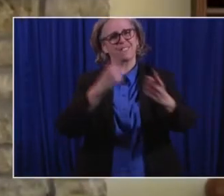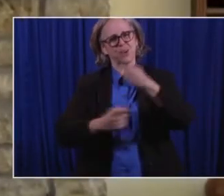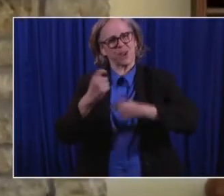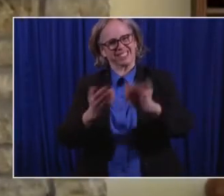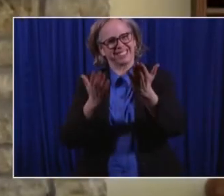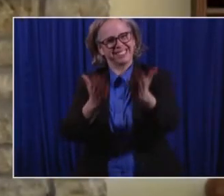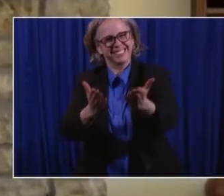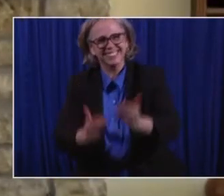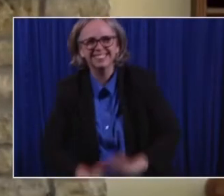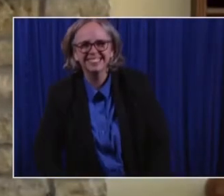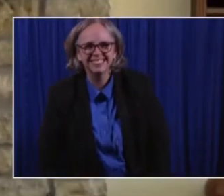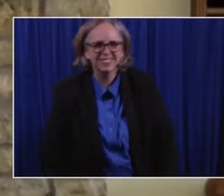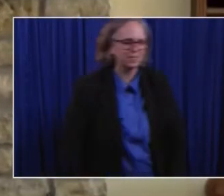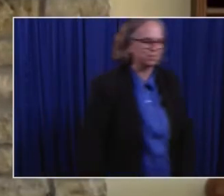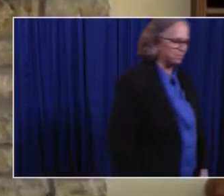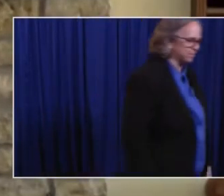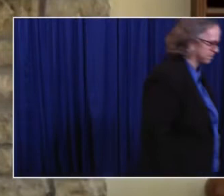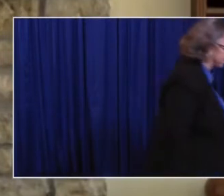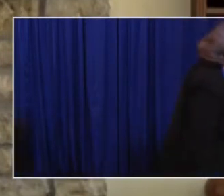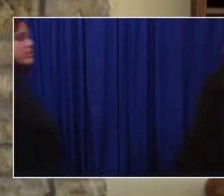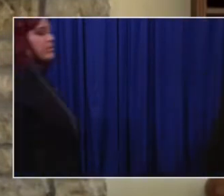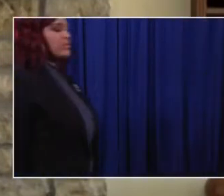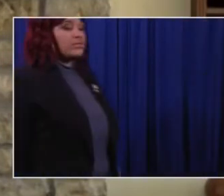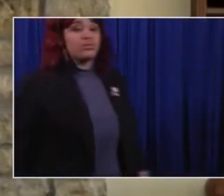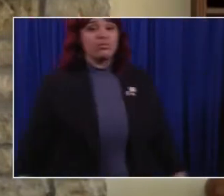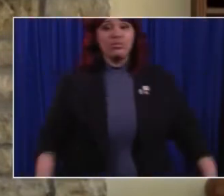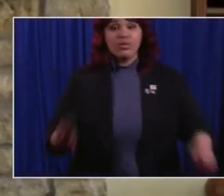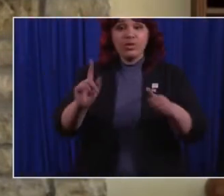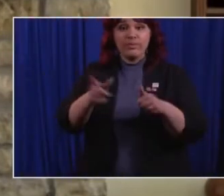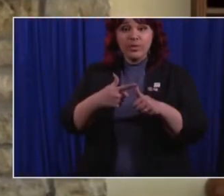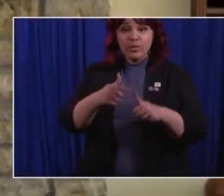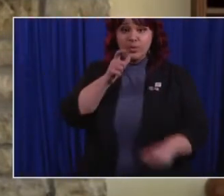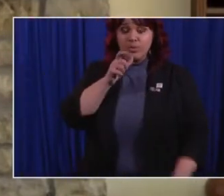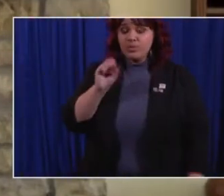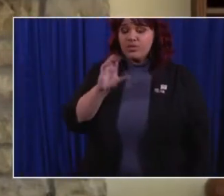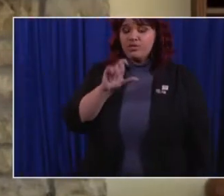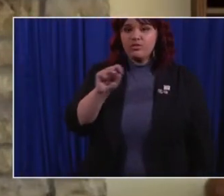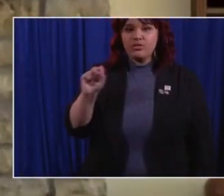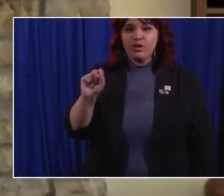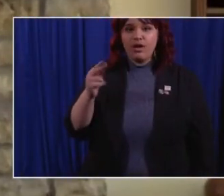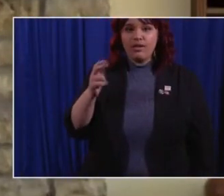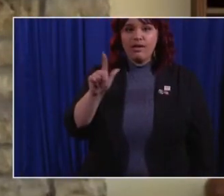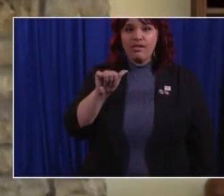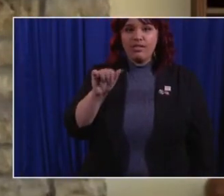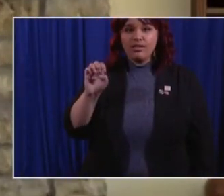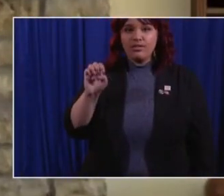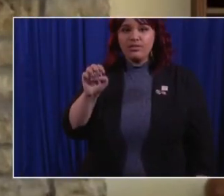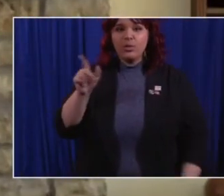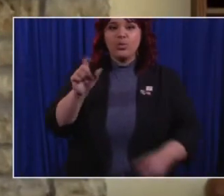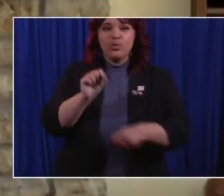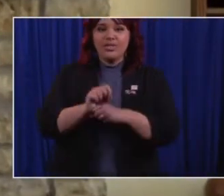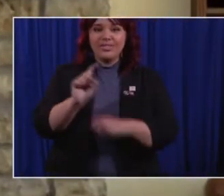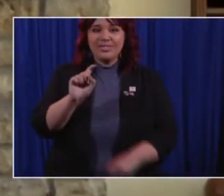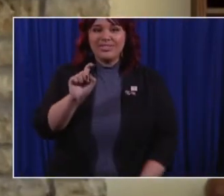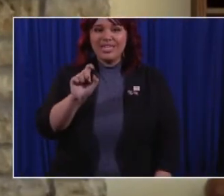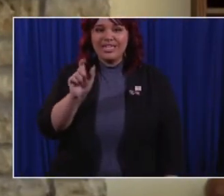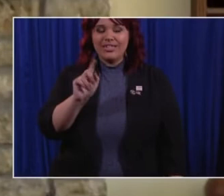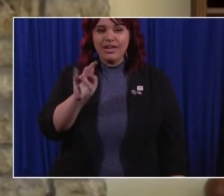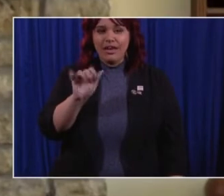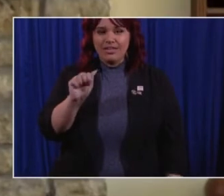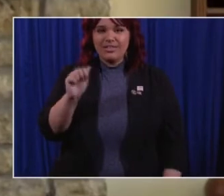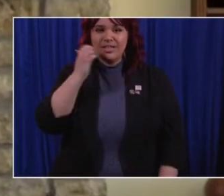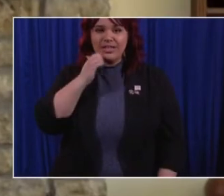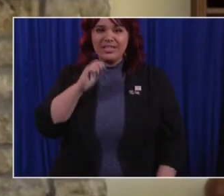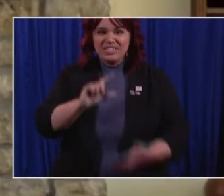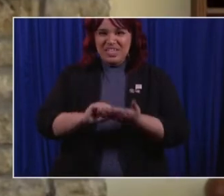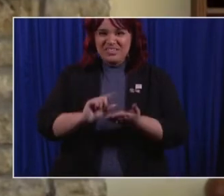Governor, first question today is from Scott Hallis of the Xenia Daily Gazette. Hey, Scott. How are you? I'm good, sir. Good. Hopefully you and the First